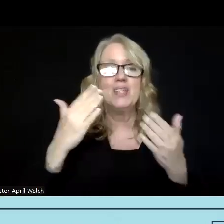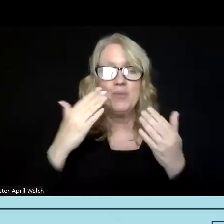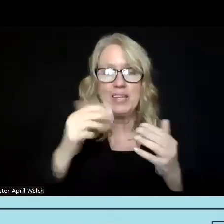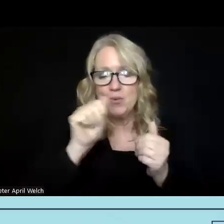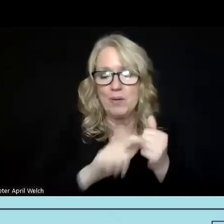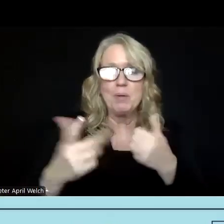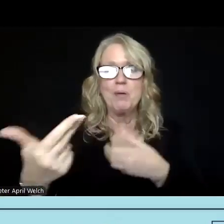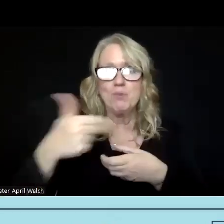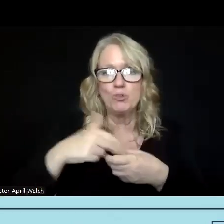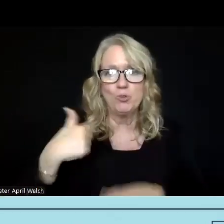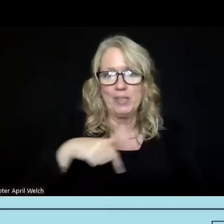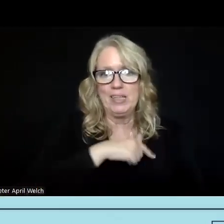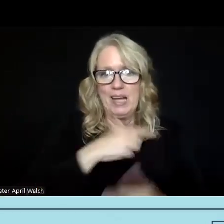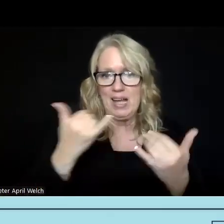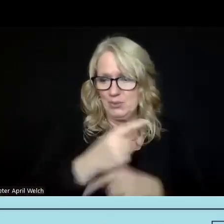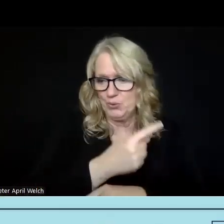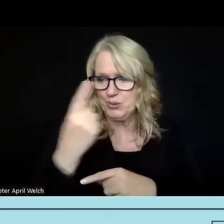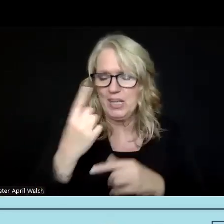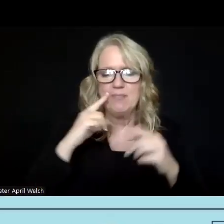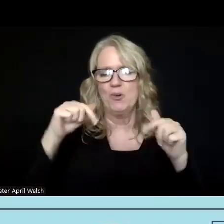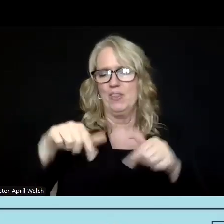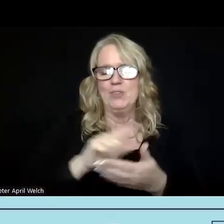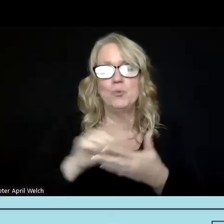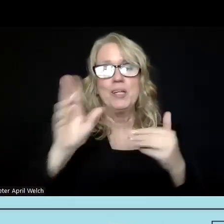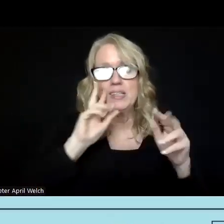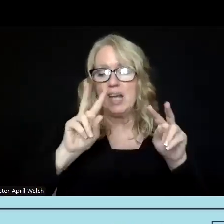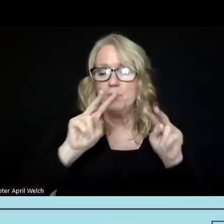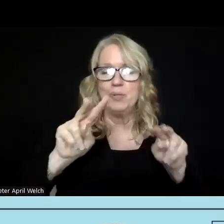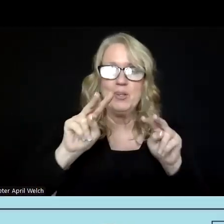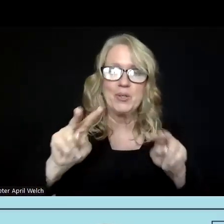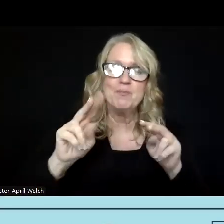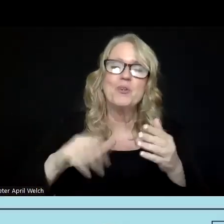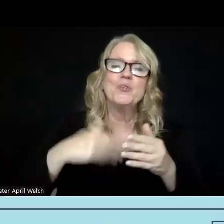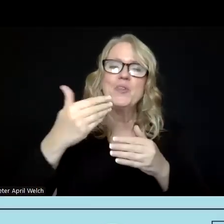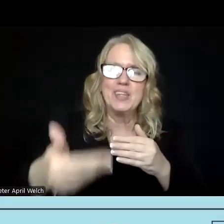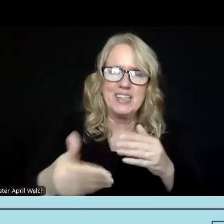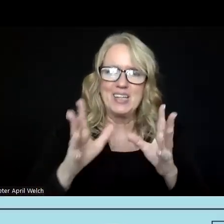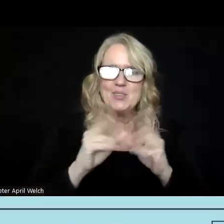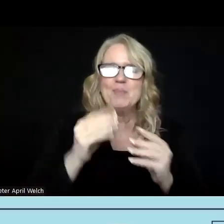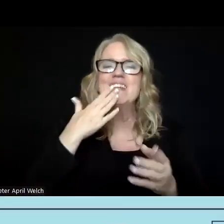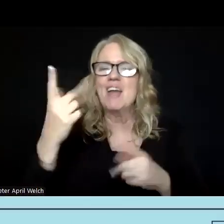joining us today on this week's Crisis Jam. And we look forward to coming to the next one. So good day, all.